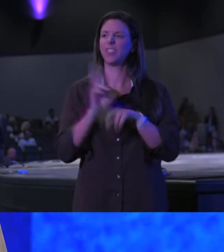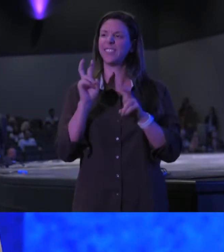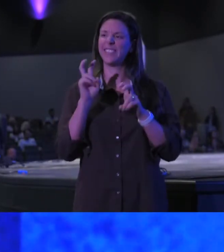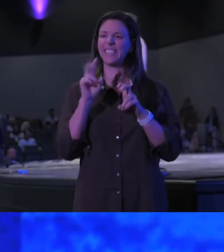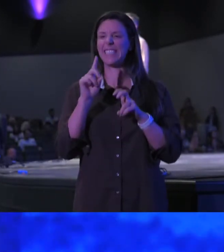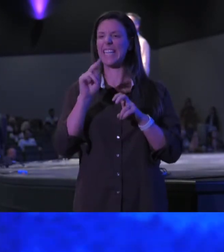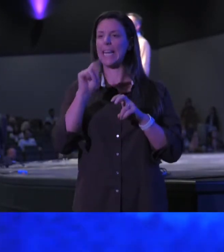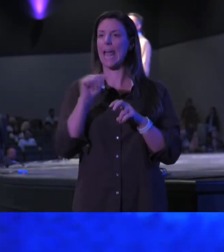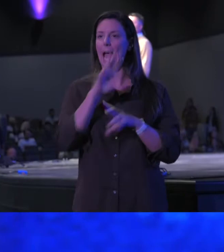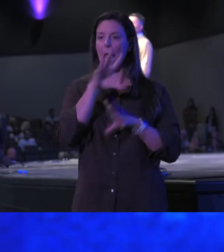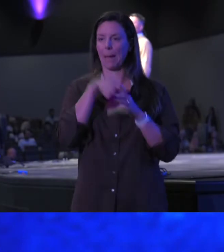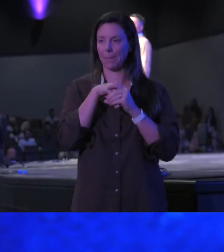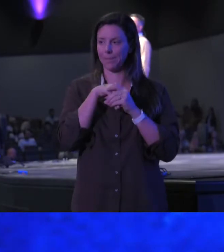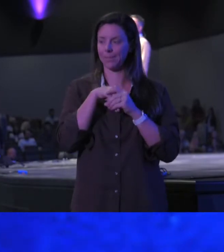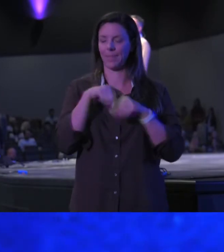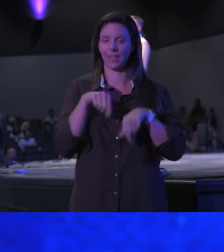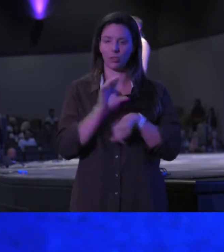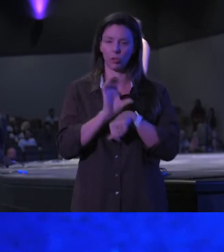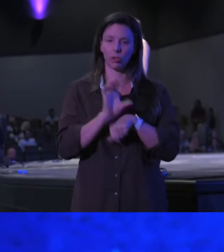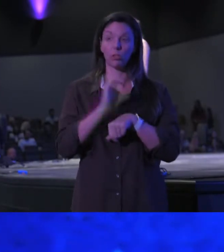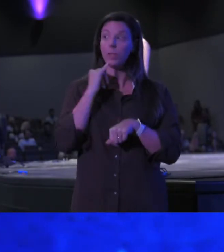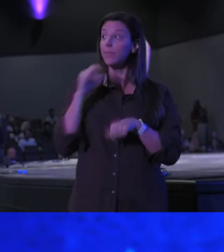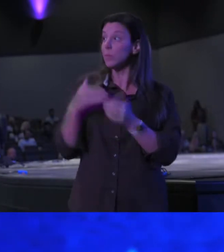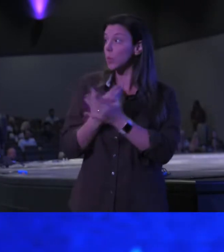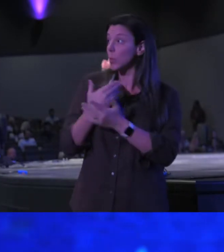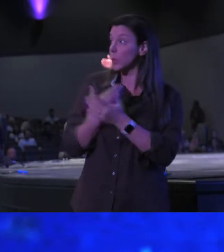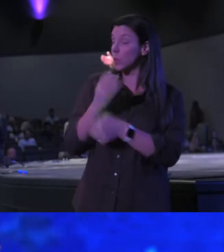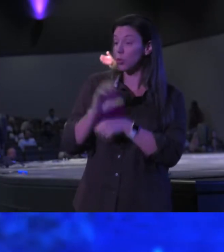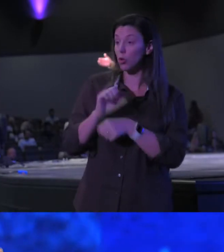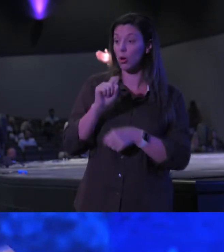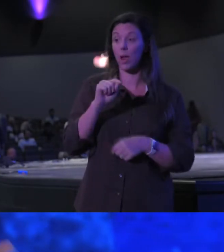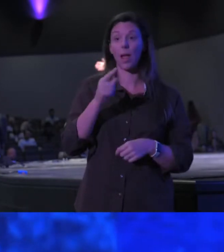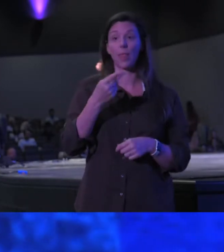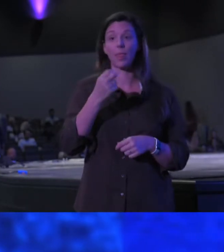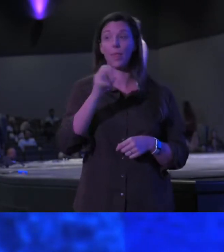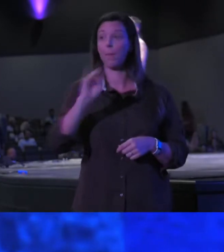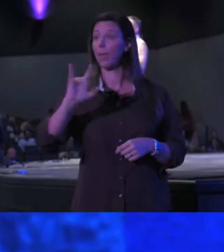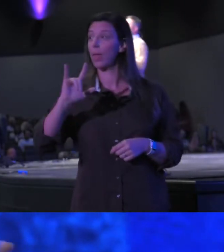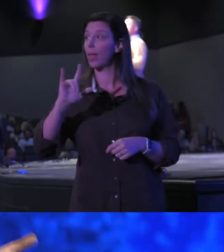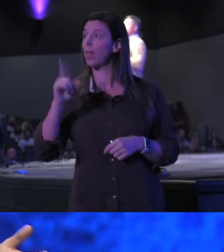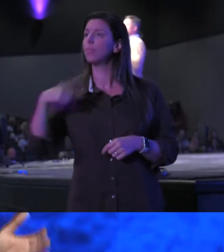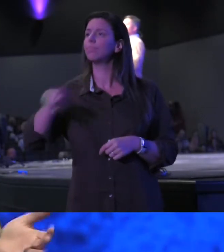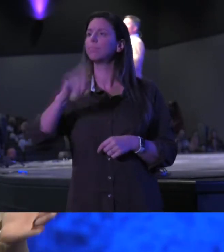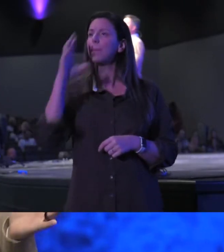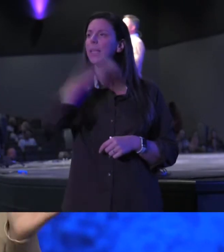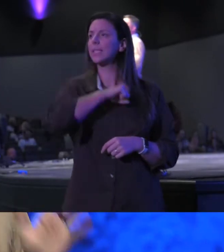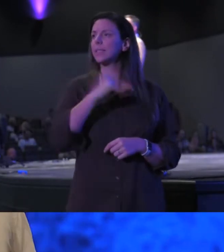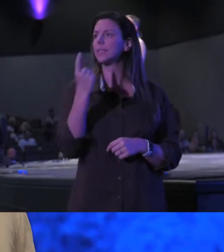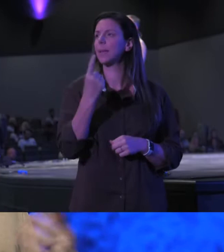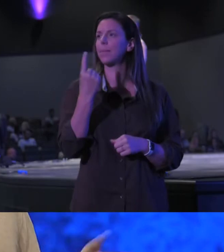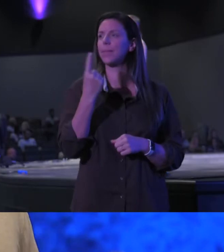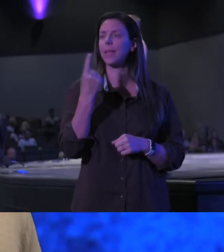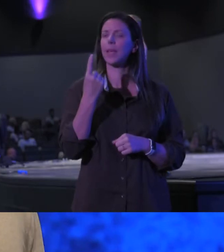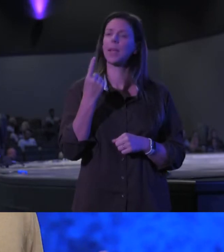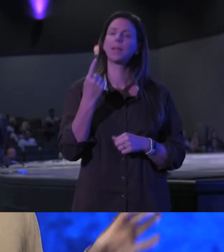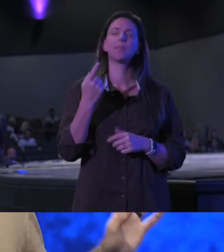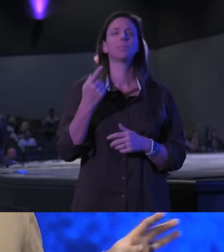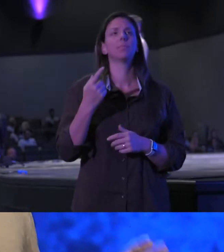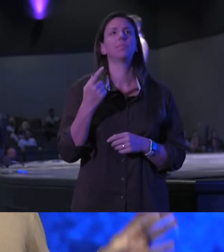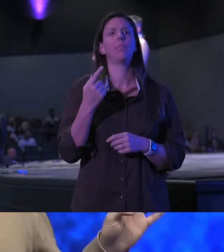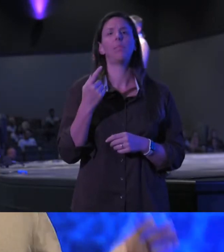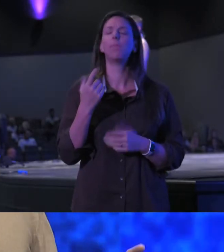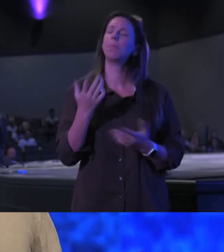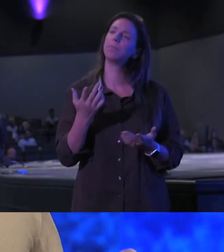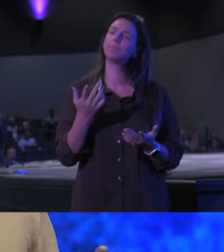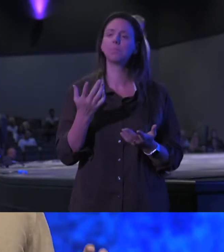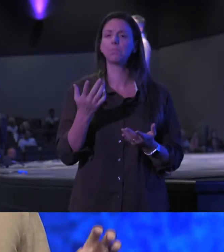to Church at the Mill, perhaps you've come in the last 6 or 8 months, you have missed out on something that you would normally see